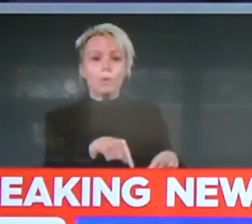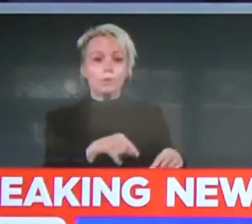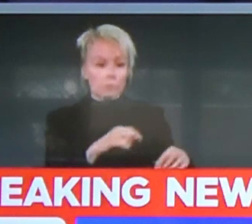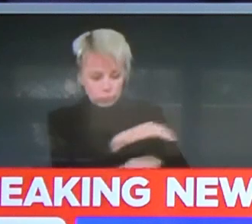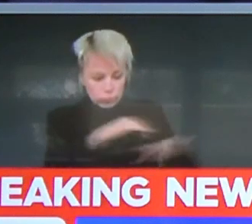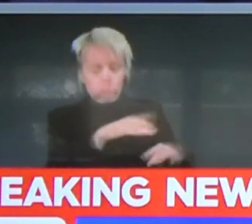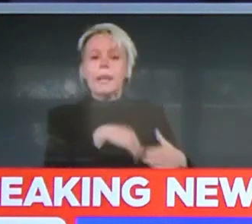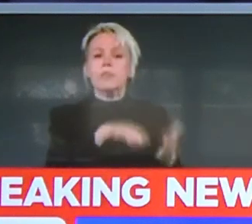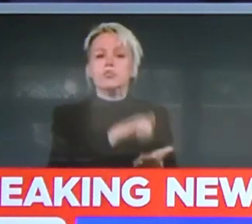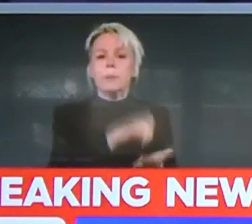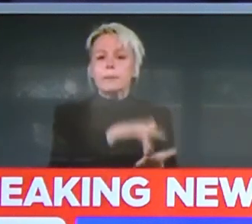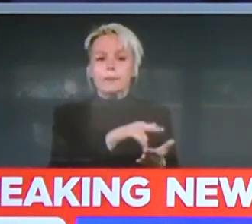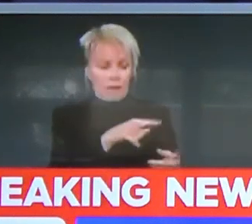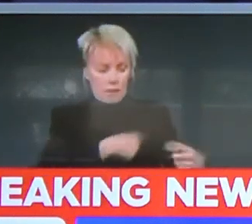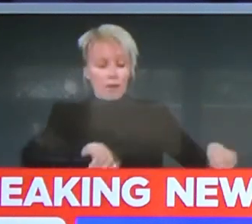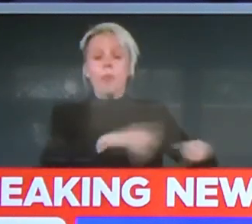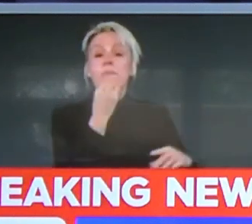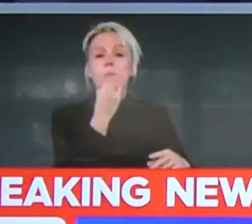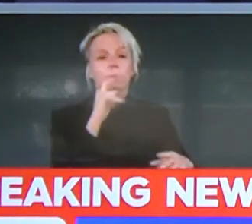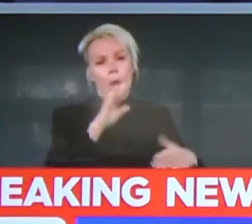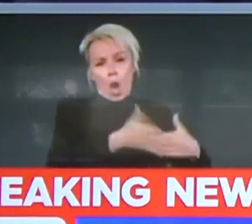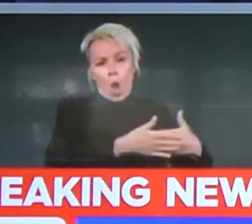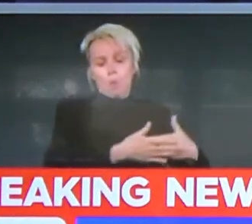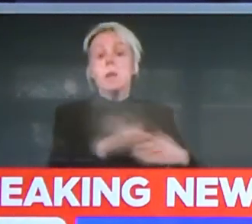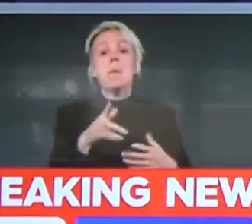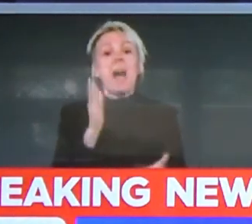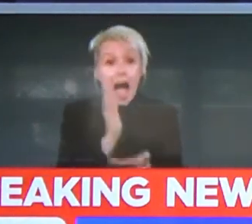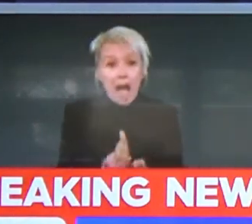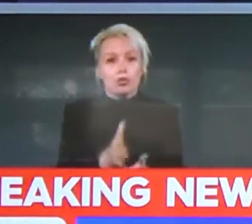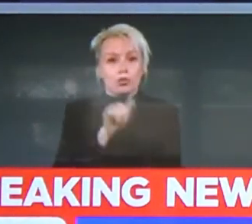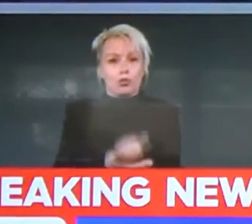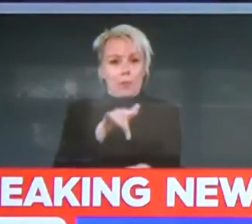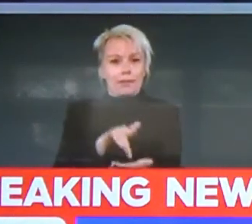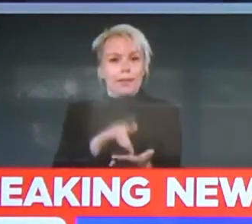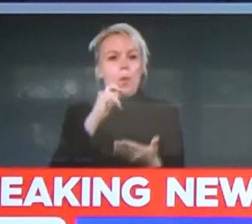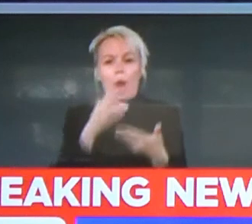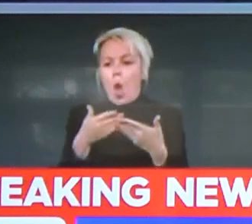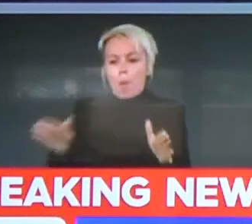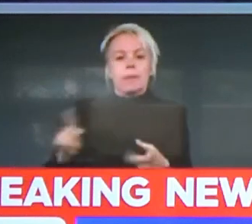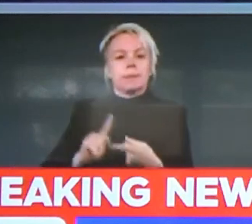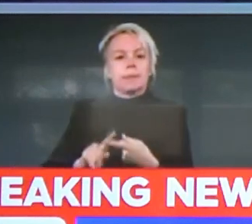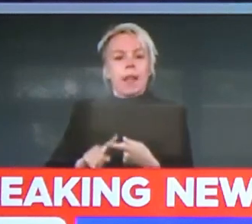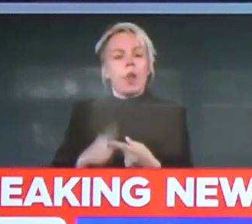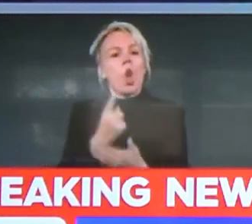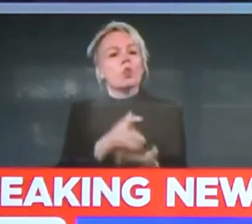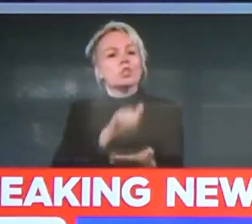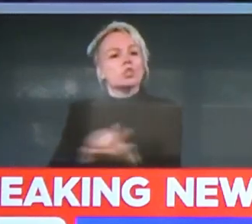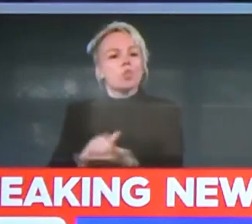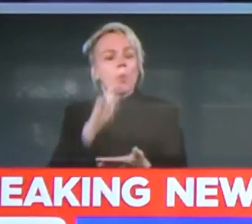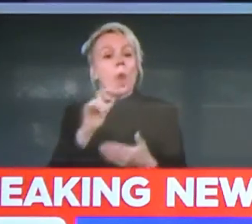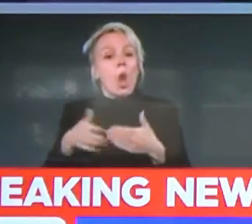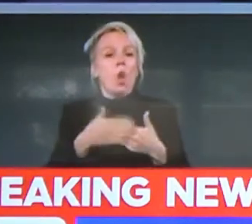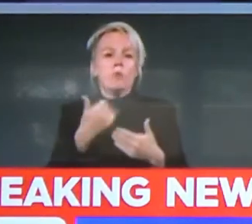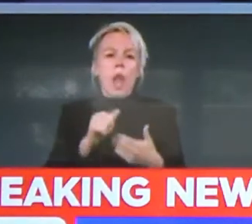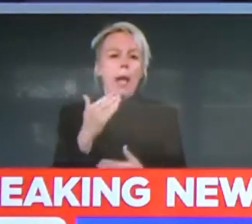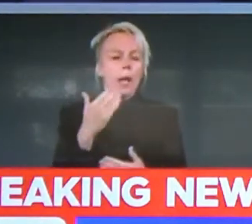Shopping centres, retail premises in shopping centres, they will remain open unless they're the ones that I've mentioned about beauty, therapy, tanning, waxing,